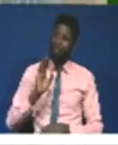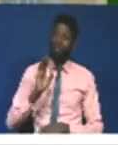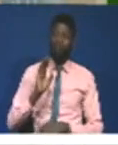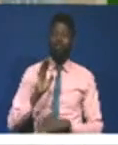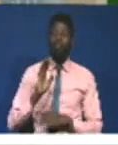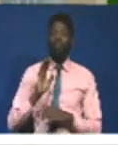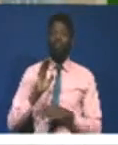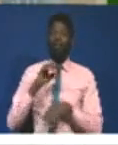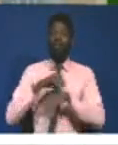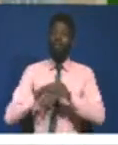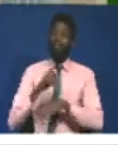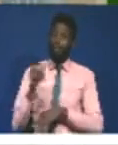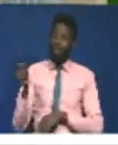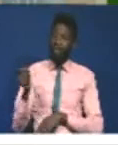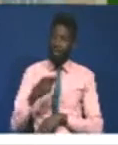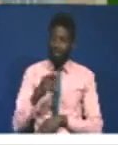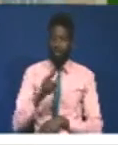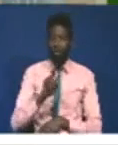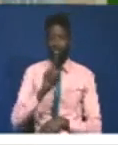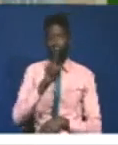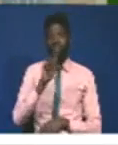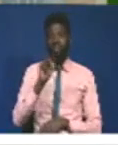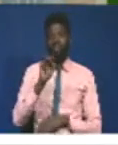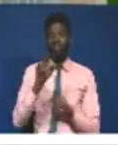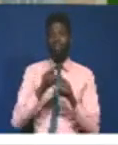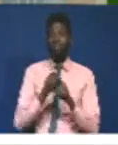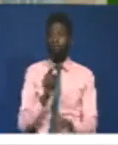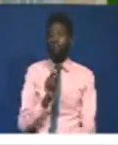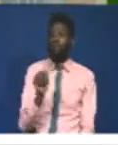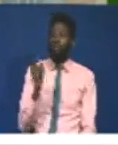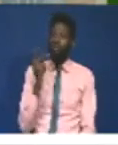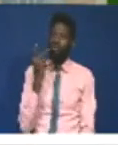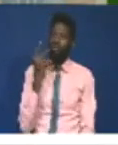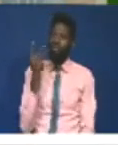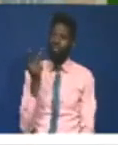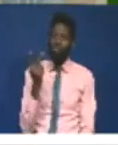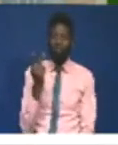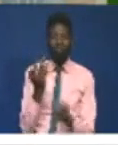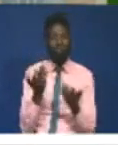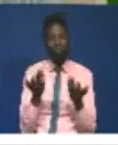a salary of 1 million still pays the 200 shillings. Really,